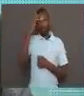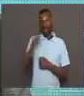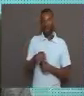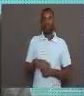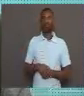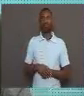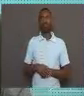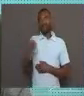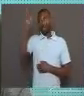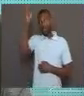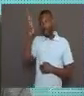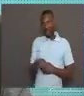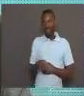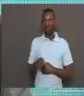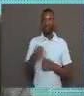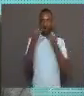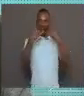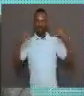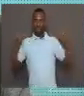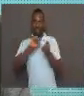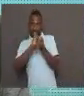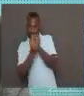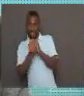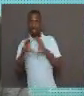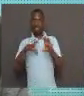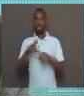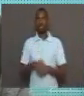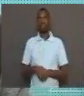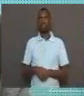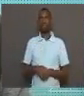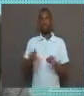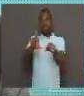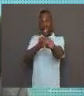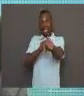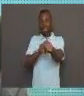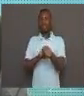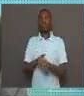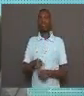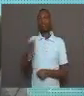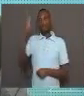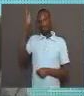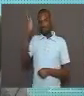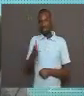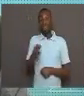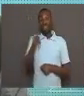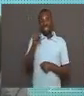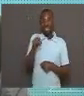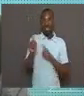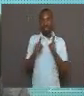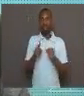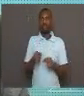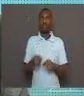The ratio of the wire's change in length to the wire's original